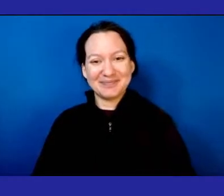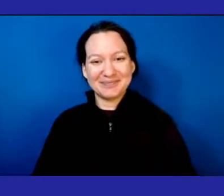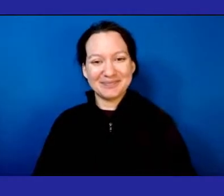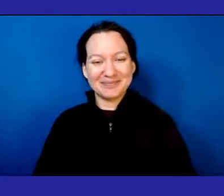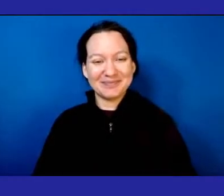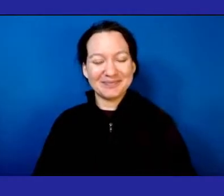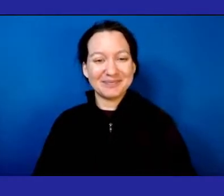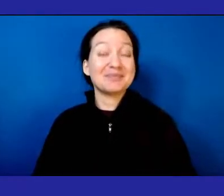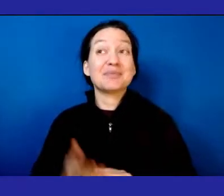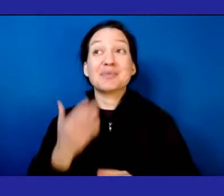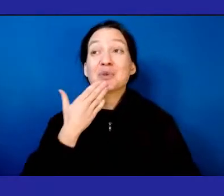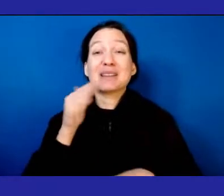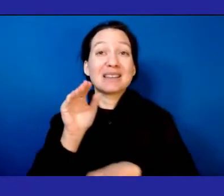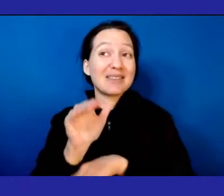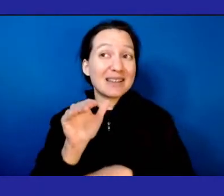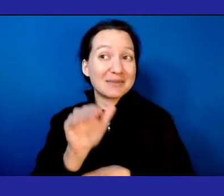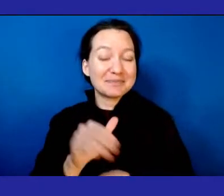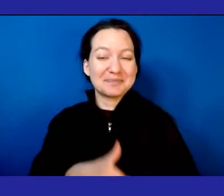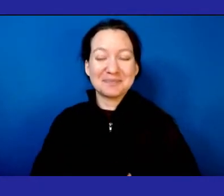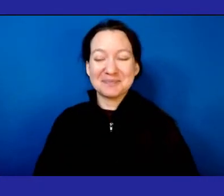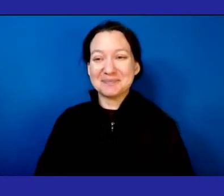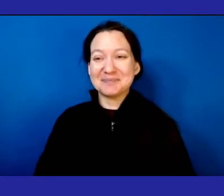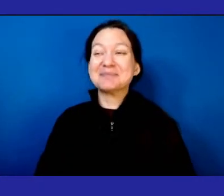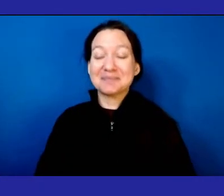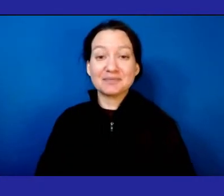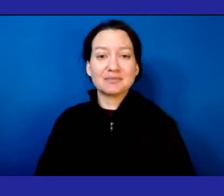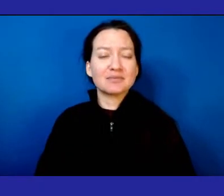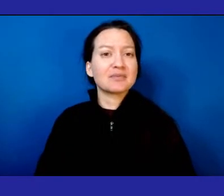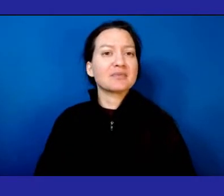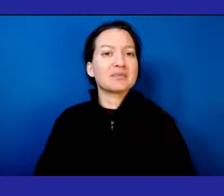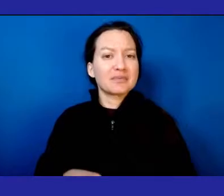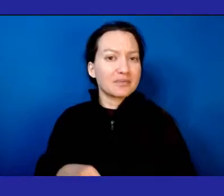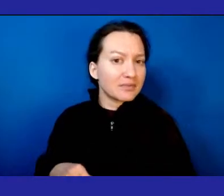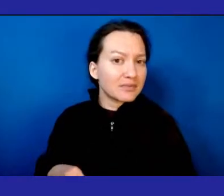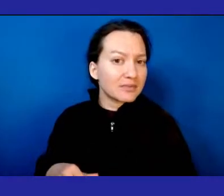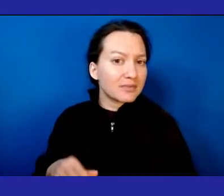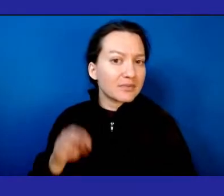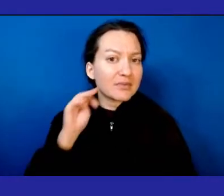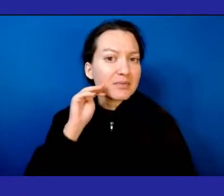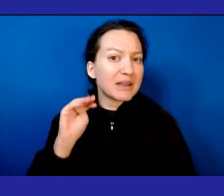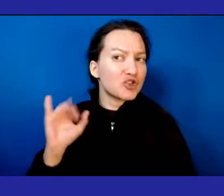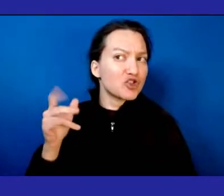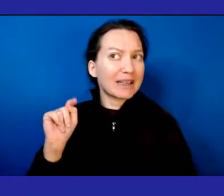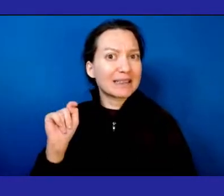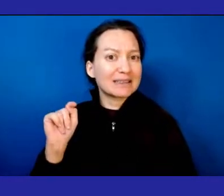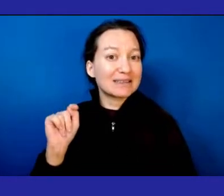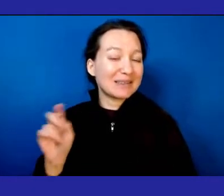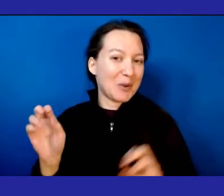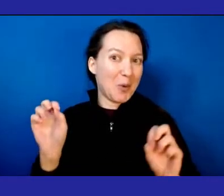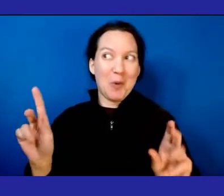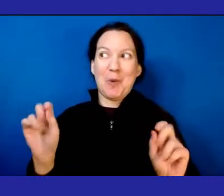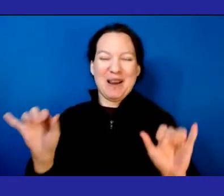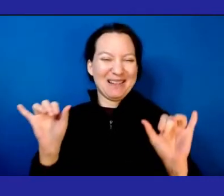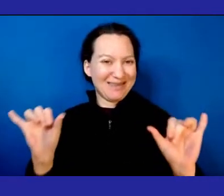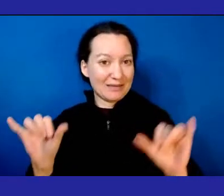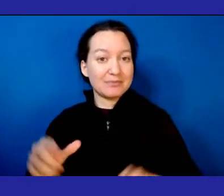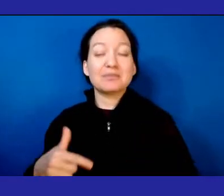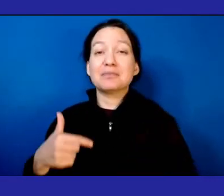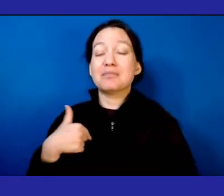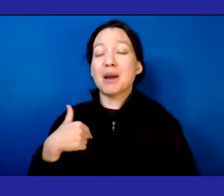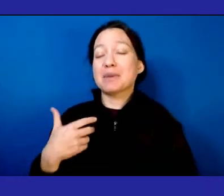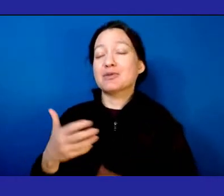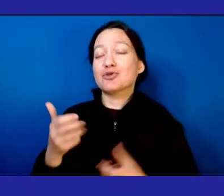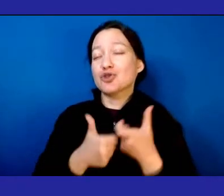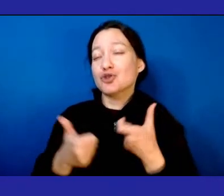Good evening, everyone. This Miss Chen. Yes, it is. All right. I am the chair for